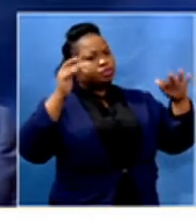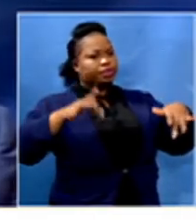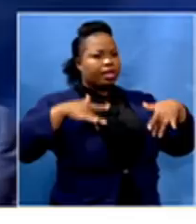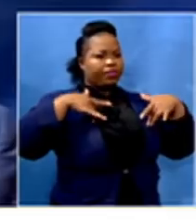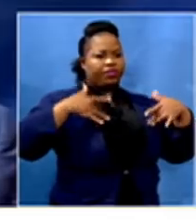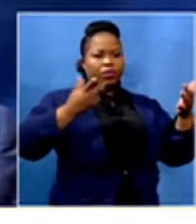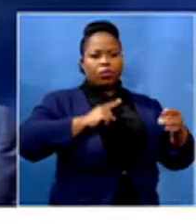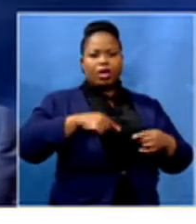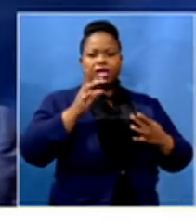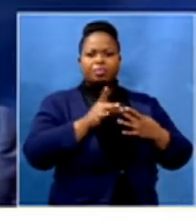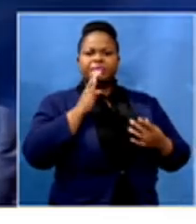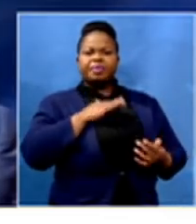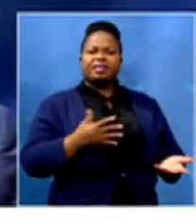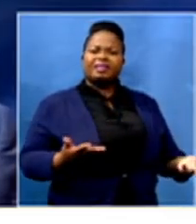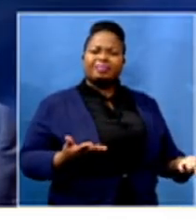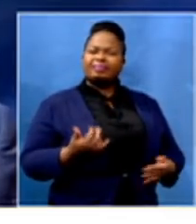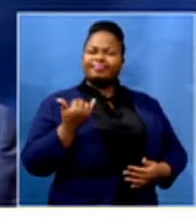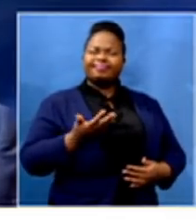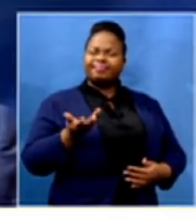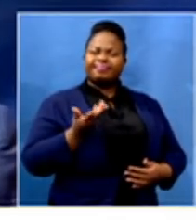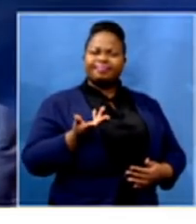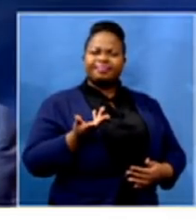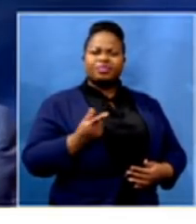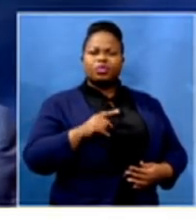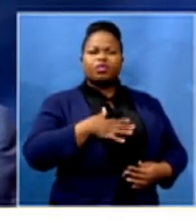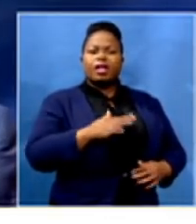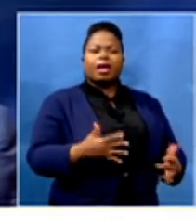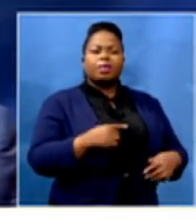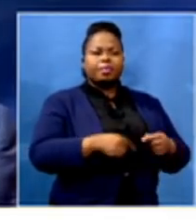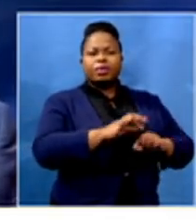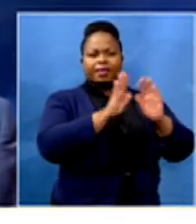because we've got no option. What is your reaction to all of this?